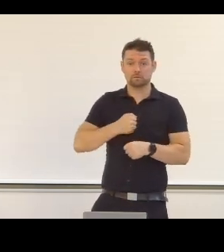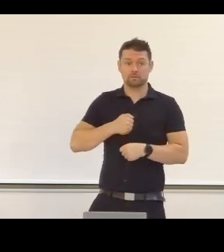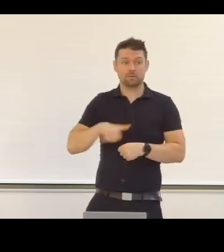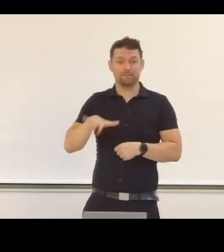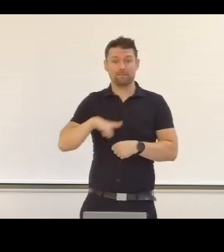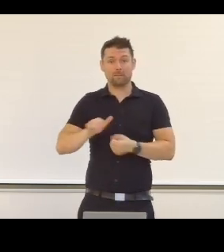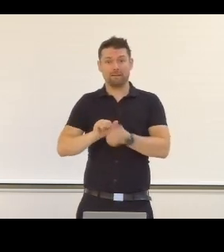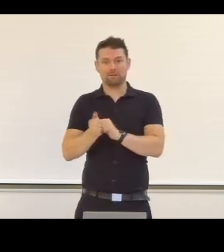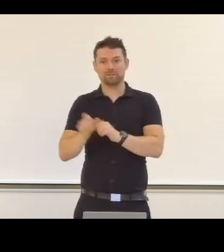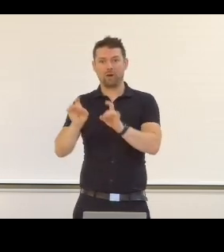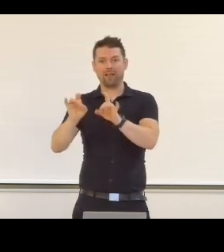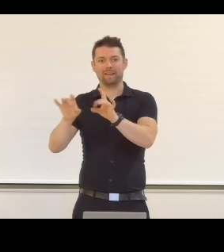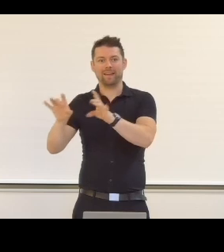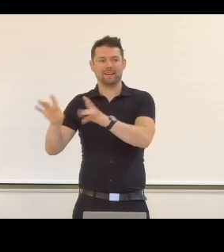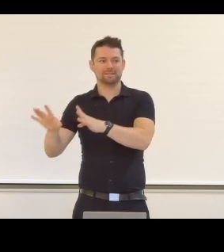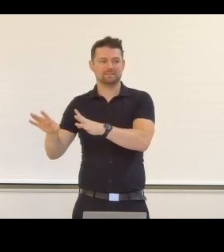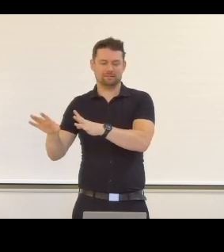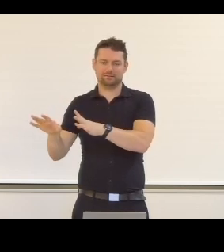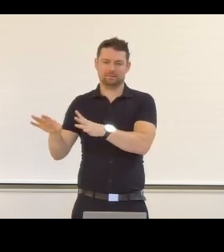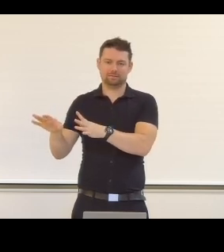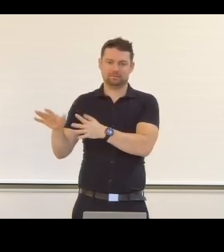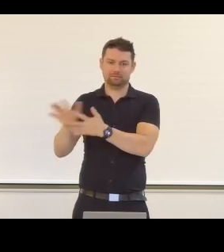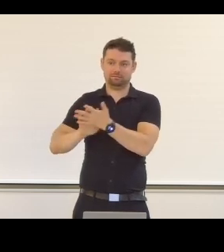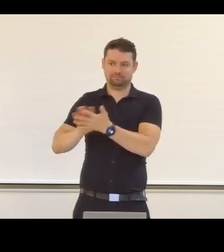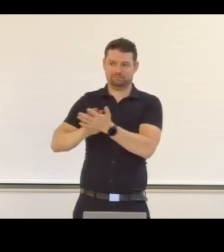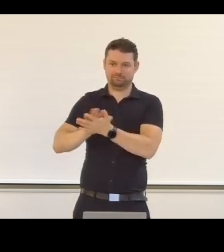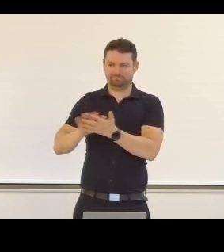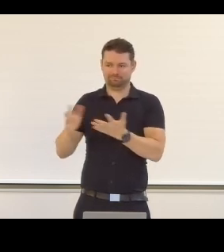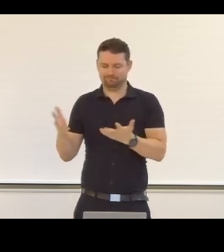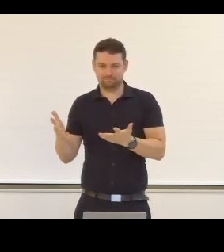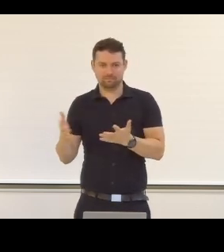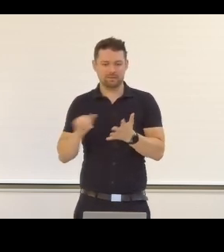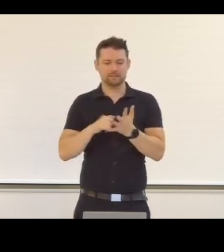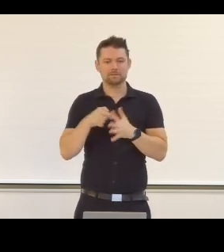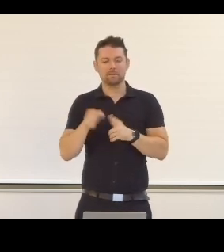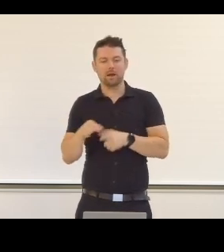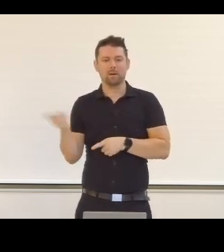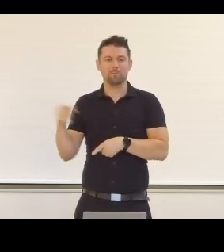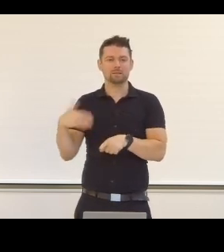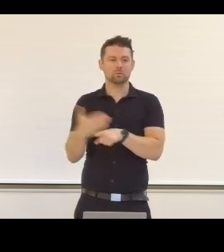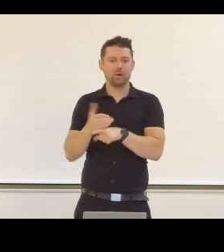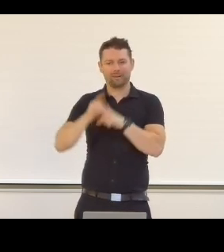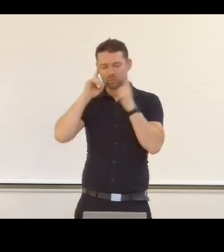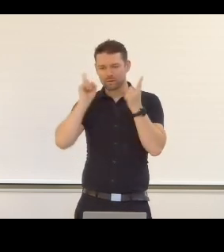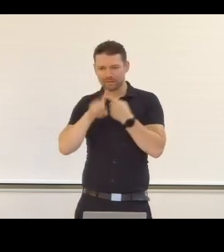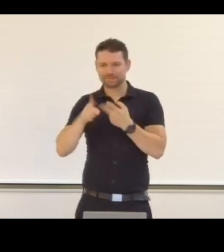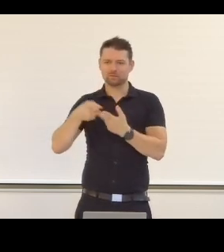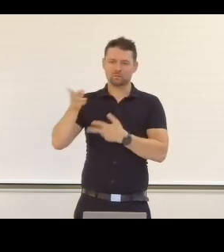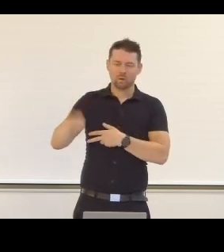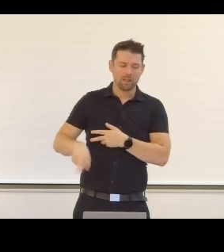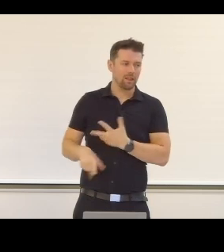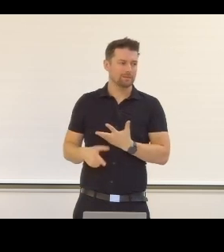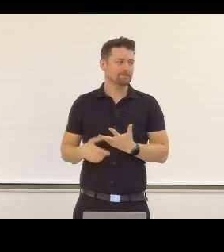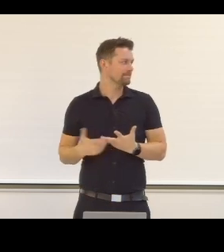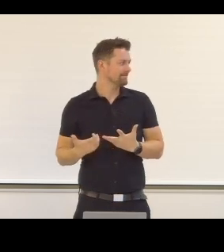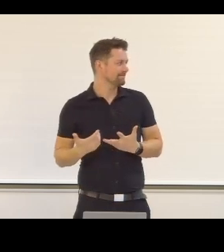were on holidays, so didn't have their computer with them. In September, it was back to work, back to university, to school, and once